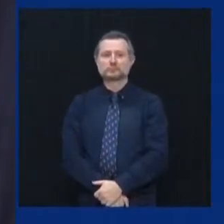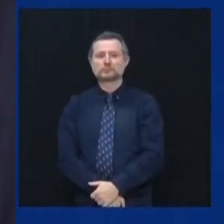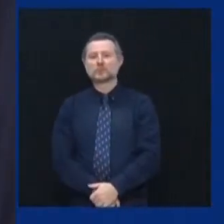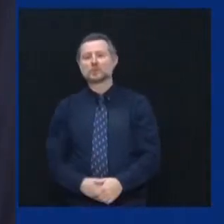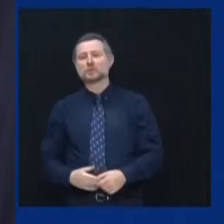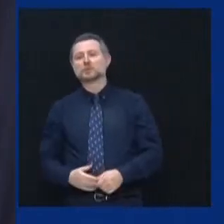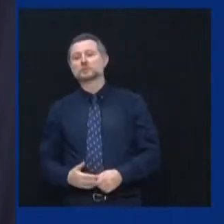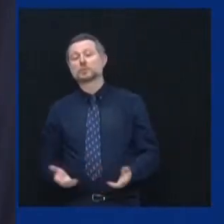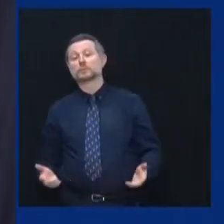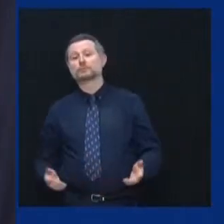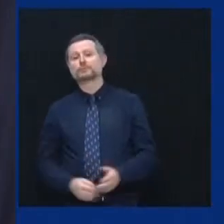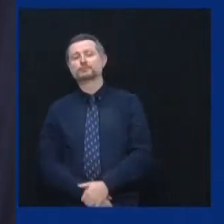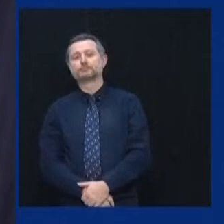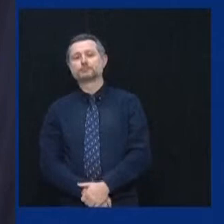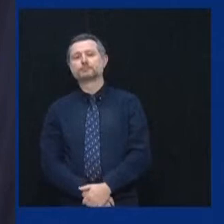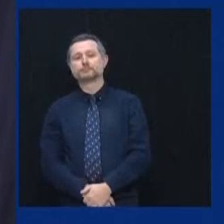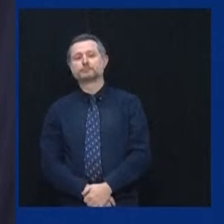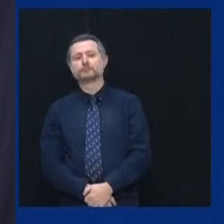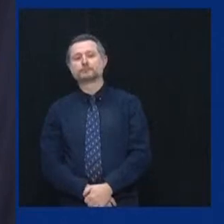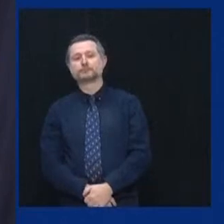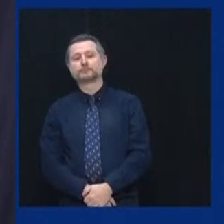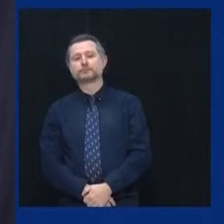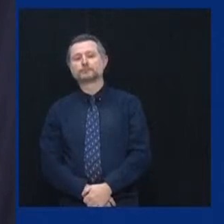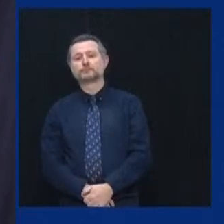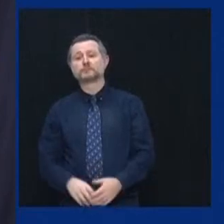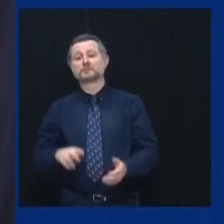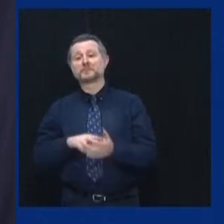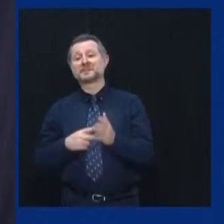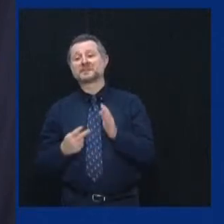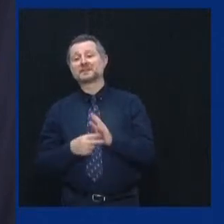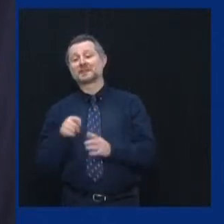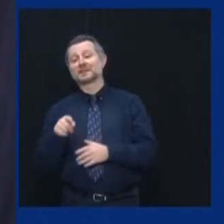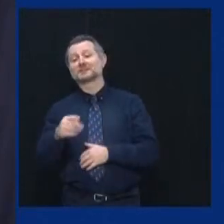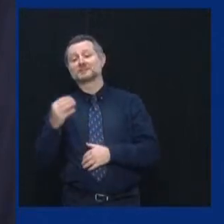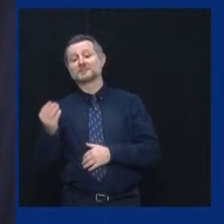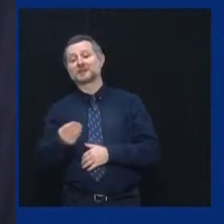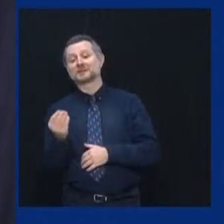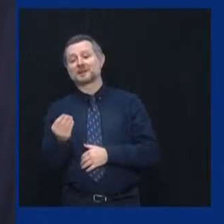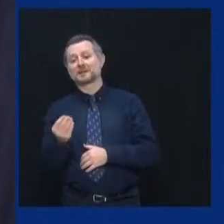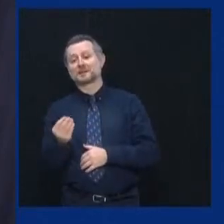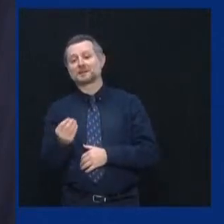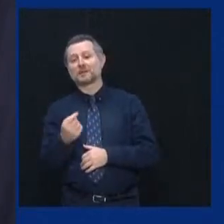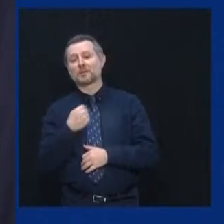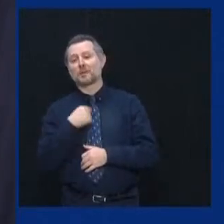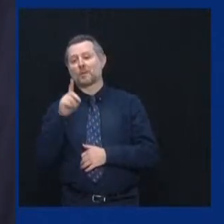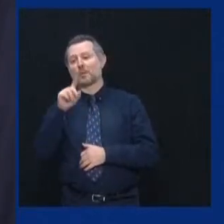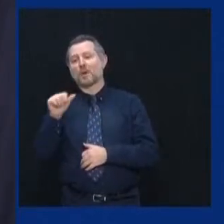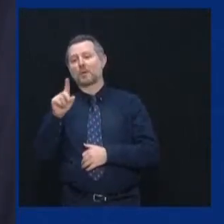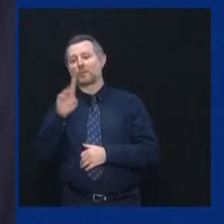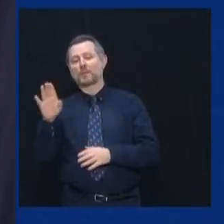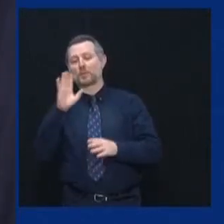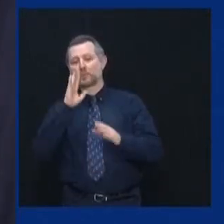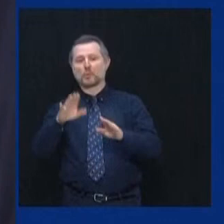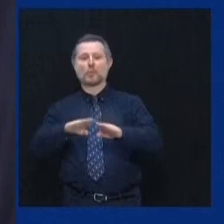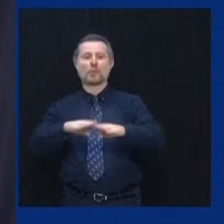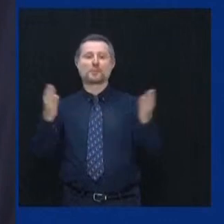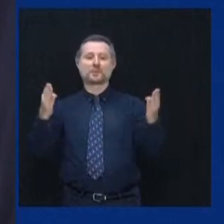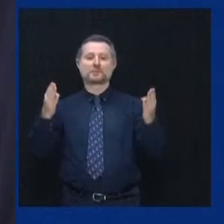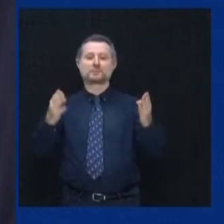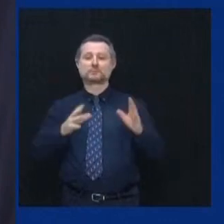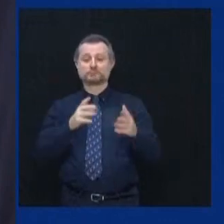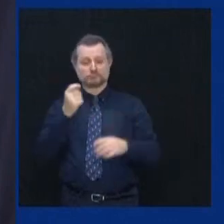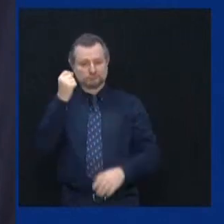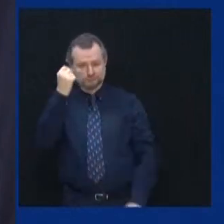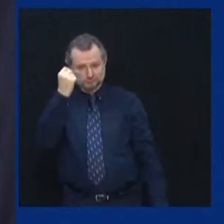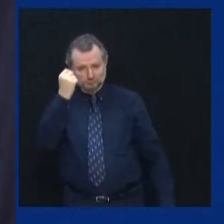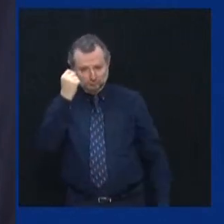So on Monday, it opens for 1A, 1B. To the extent you can